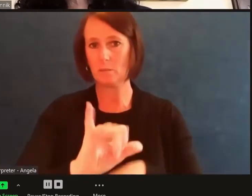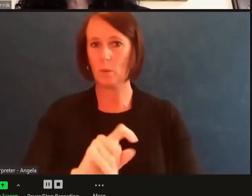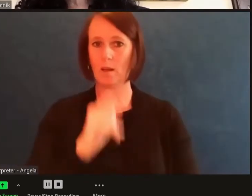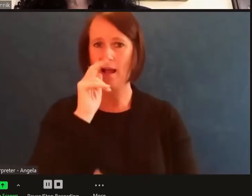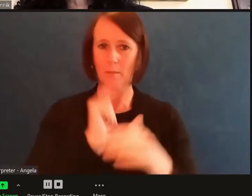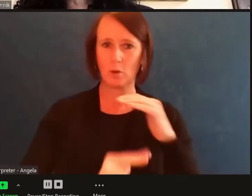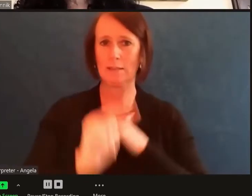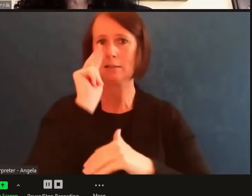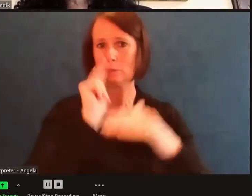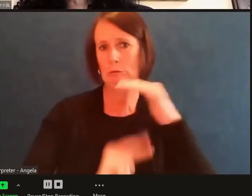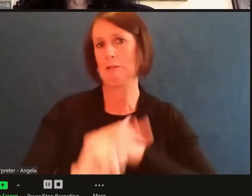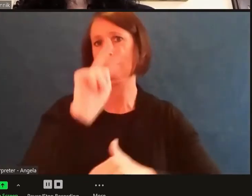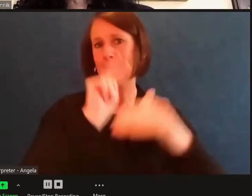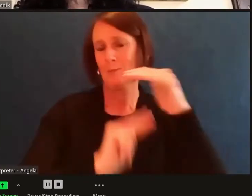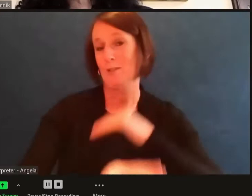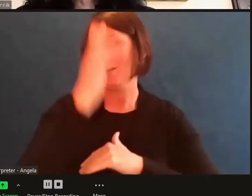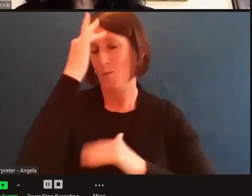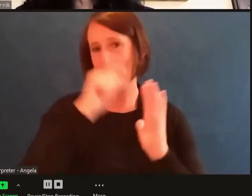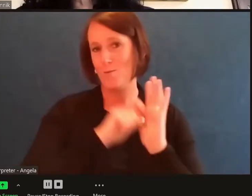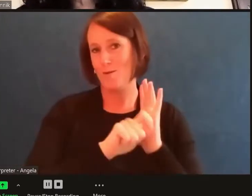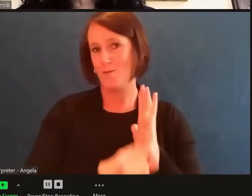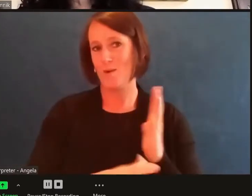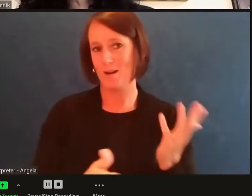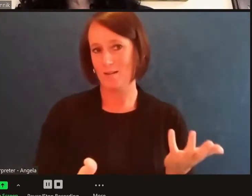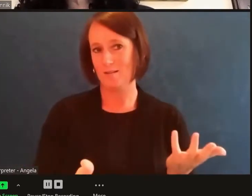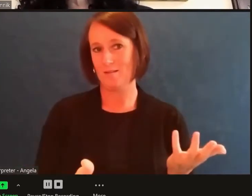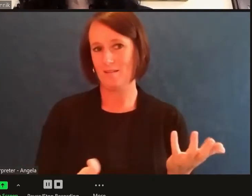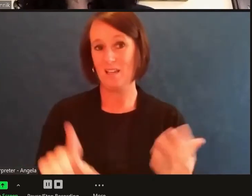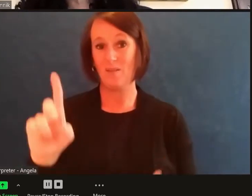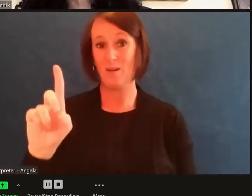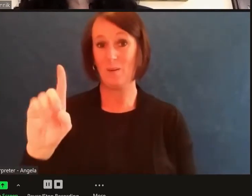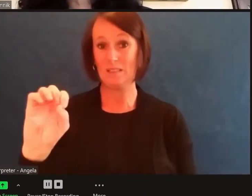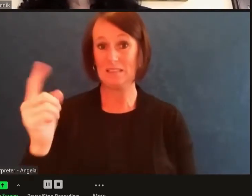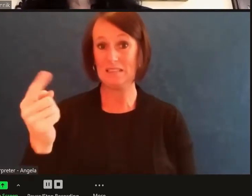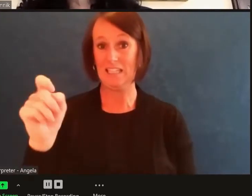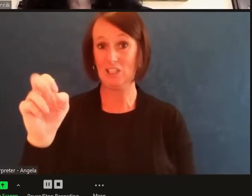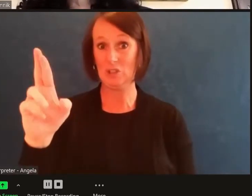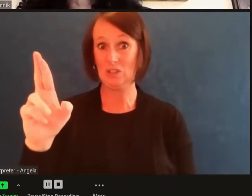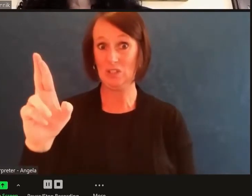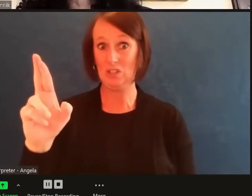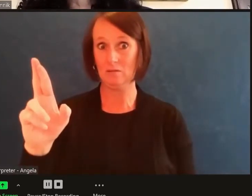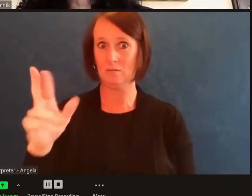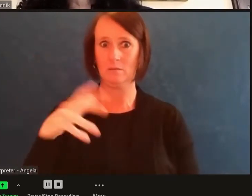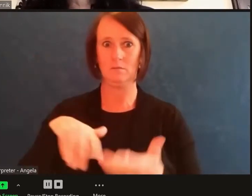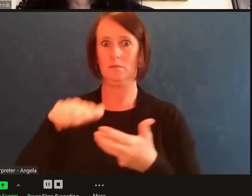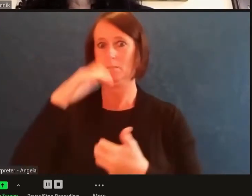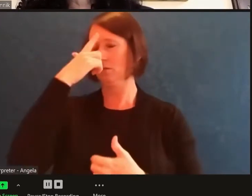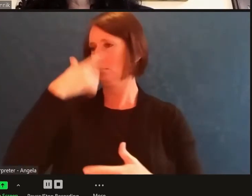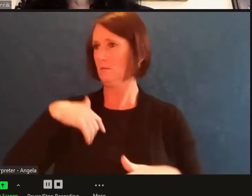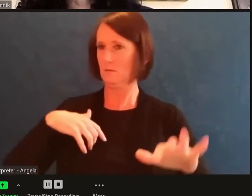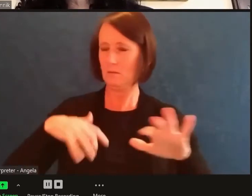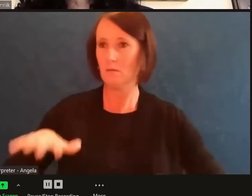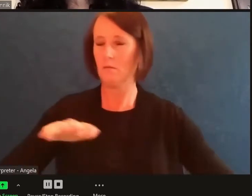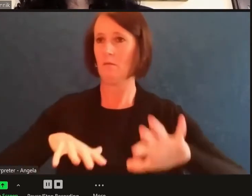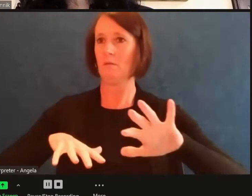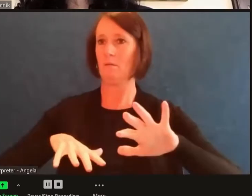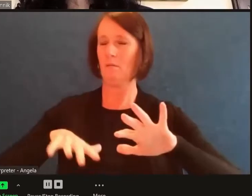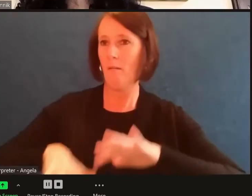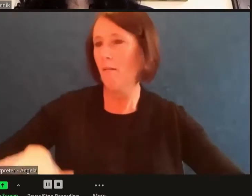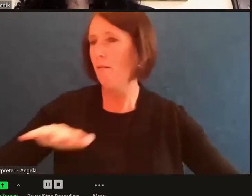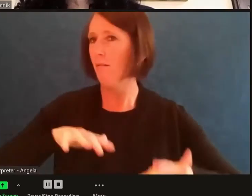happen. Unless it's a show like Dexter. Dexter always confused me and didn't see it coming